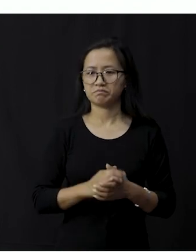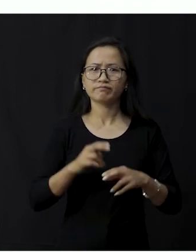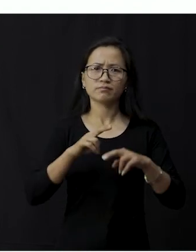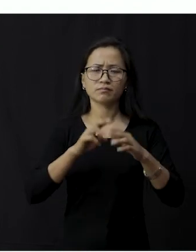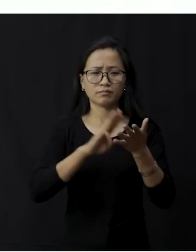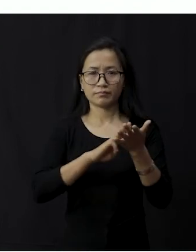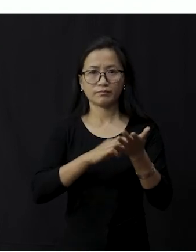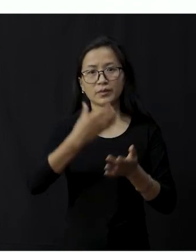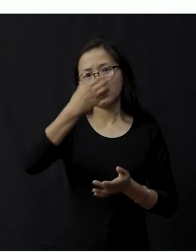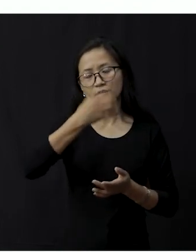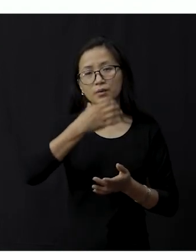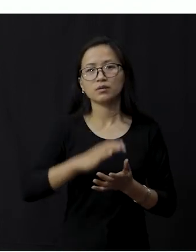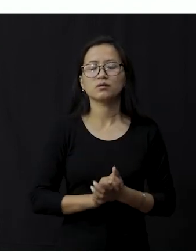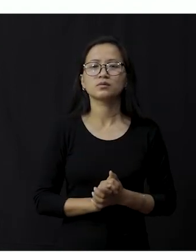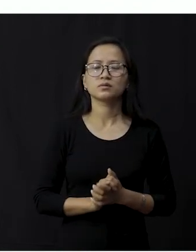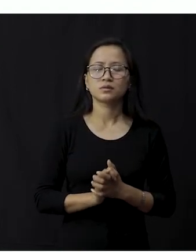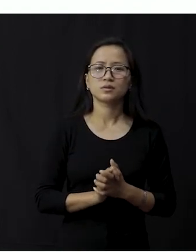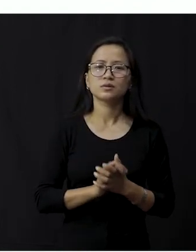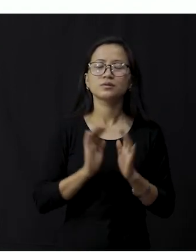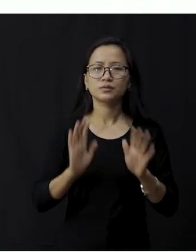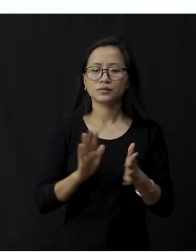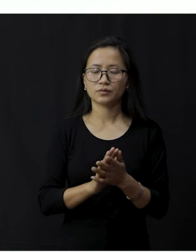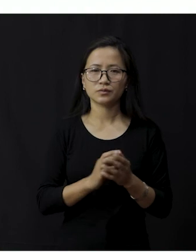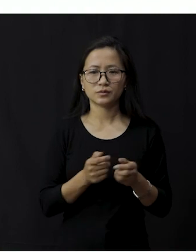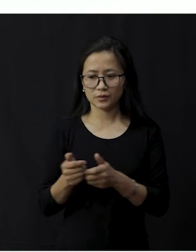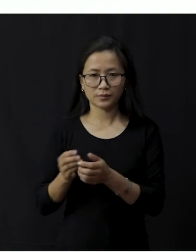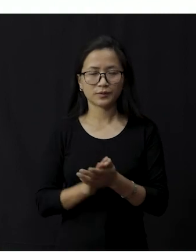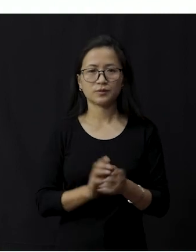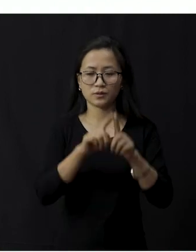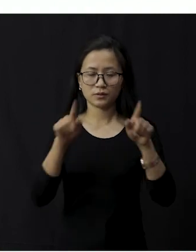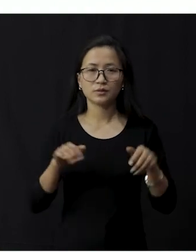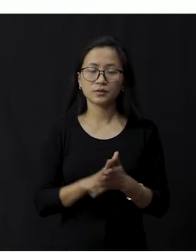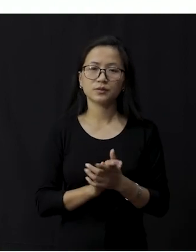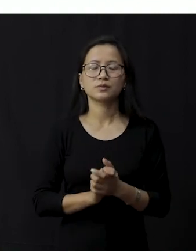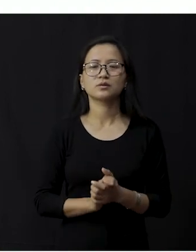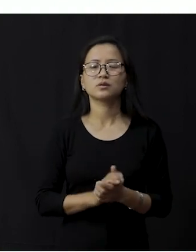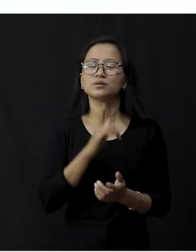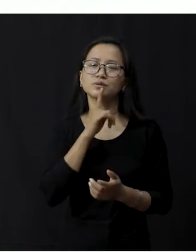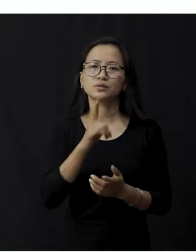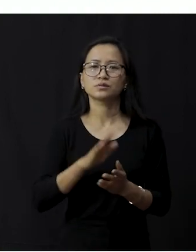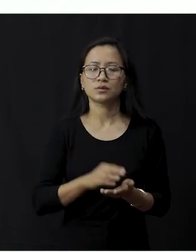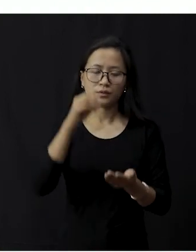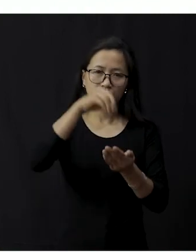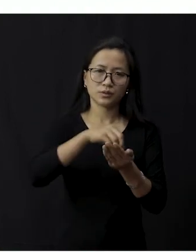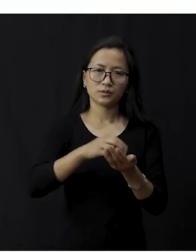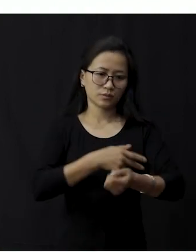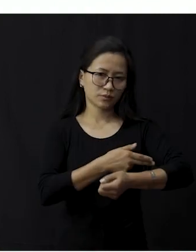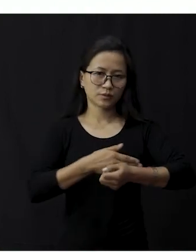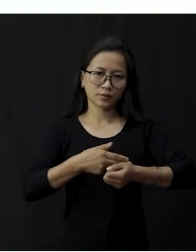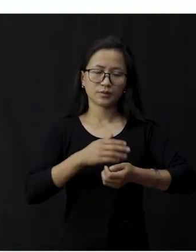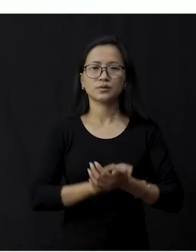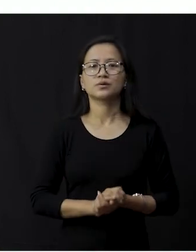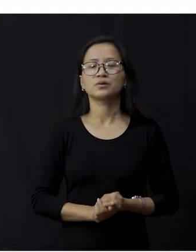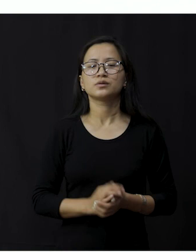mango? So you have to type the answer in the chat box. Please make sure to mention your name and